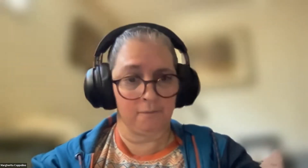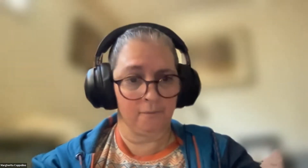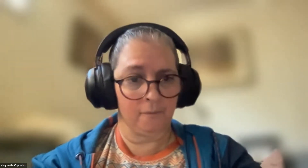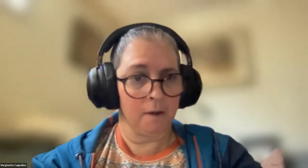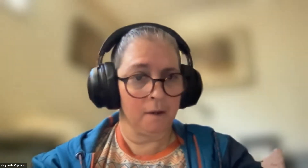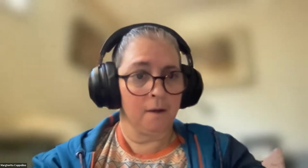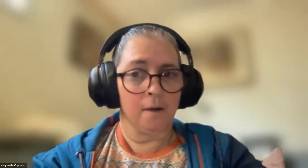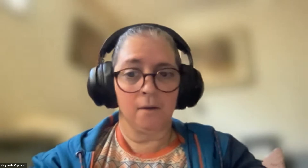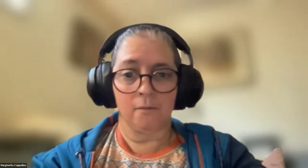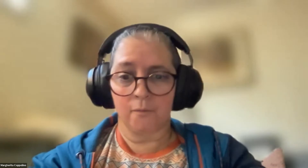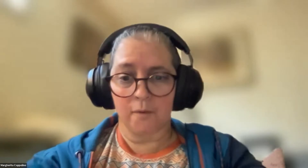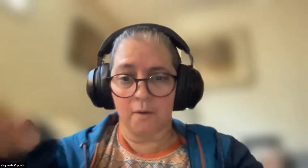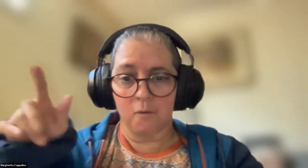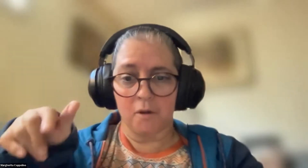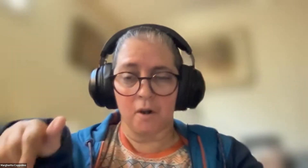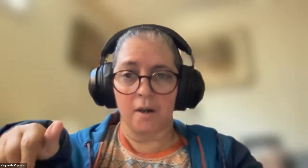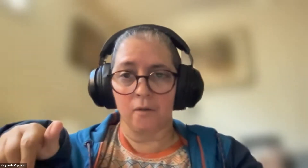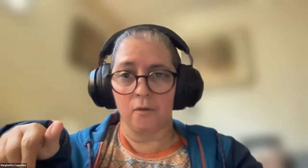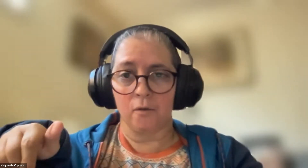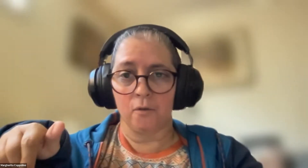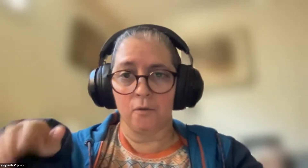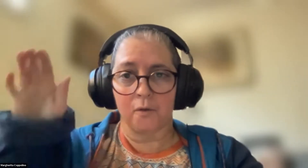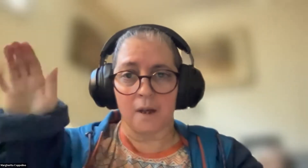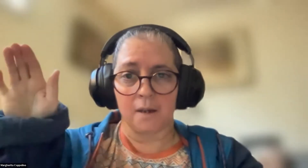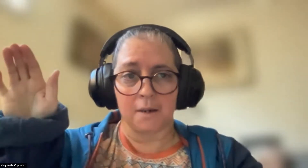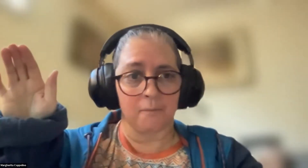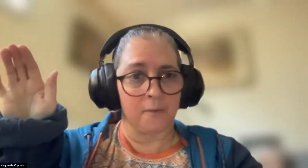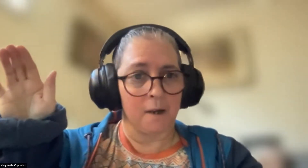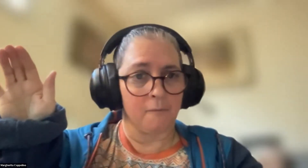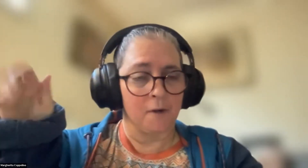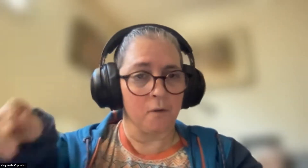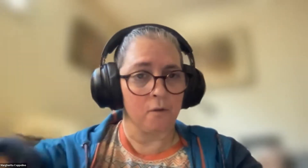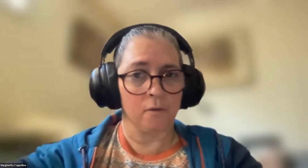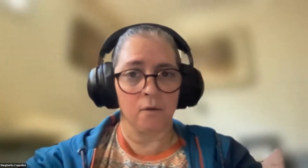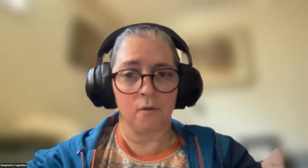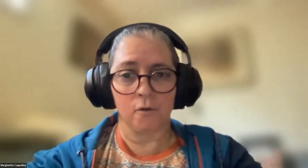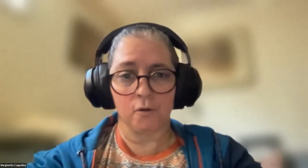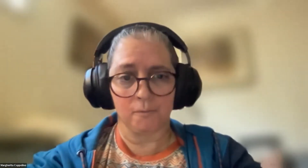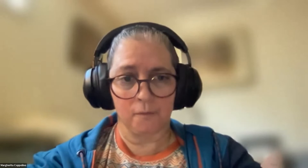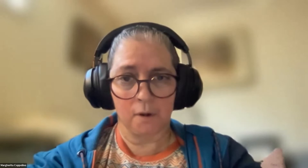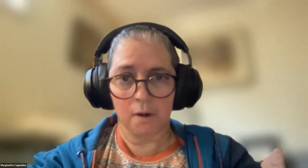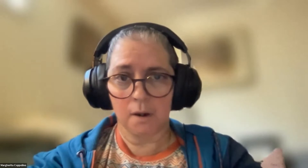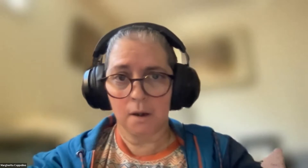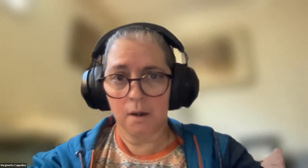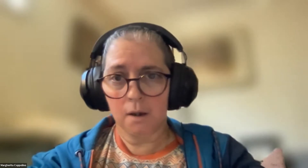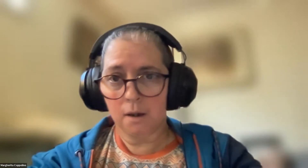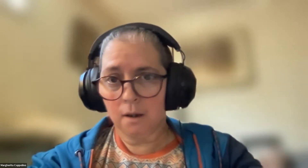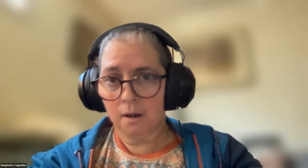everyone, does everybody know how to use your hand up function in Zoom?